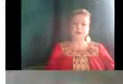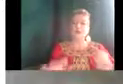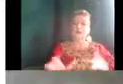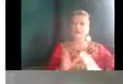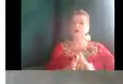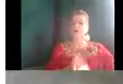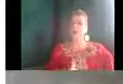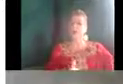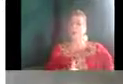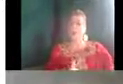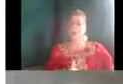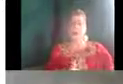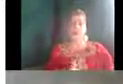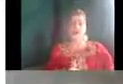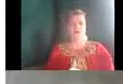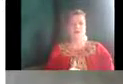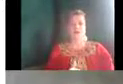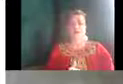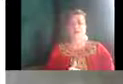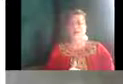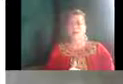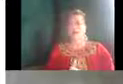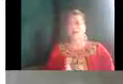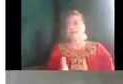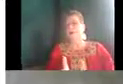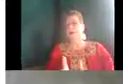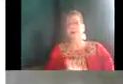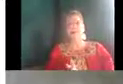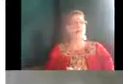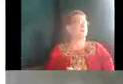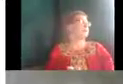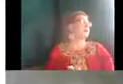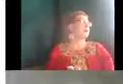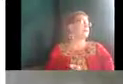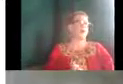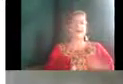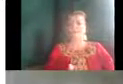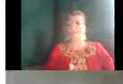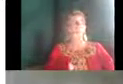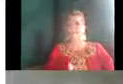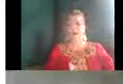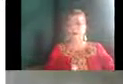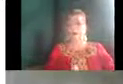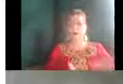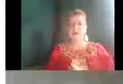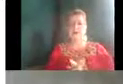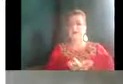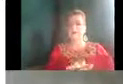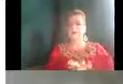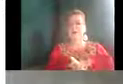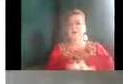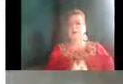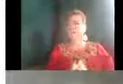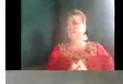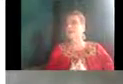you program numbers in so uh say first number would be my neighbor jack the second